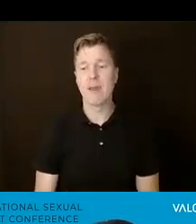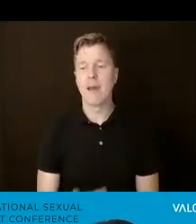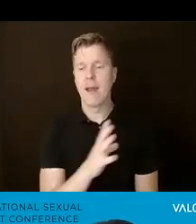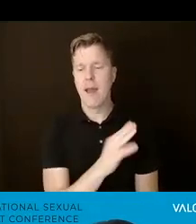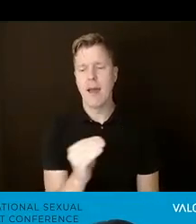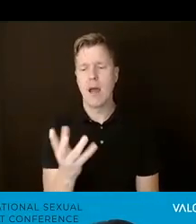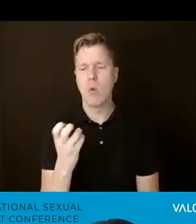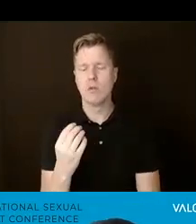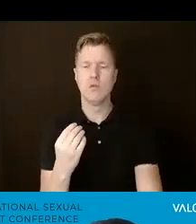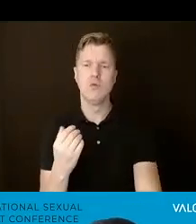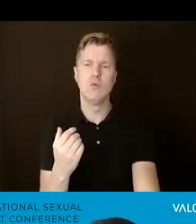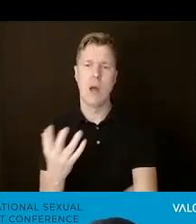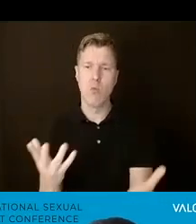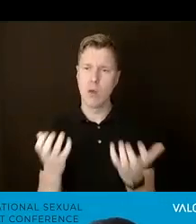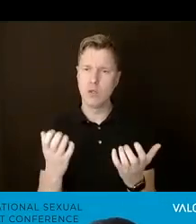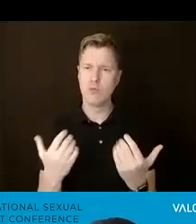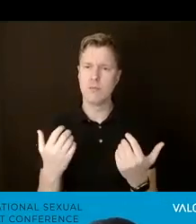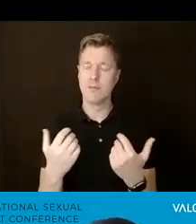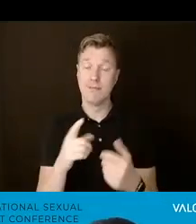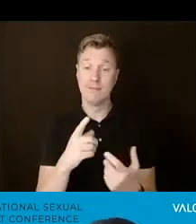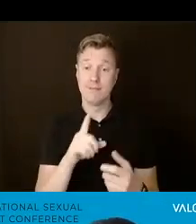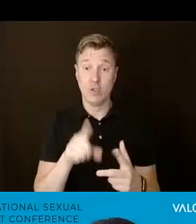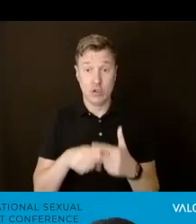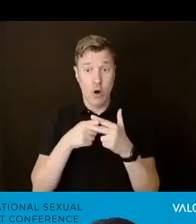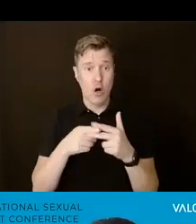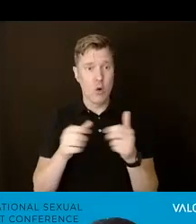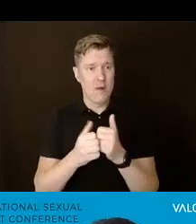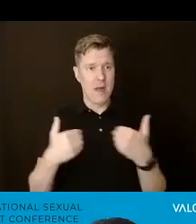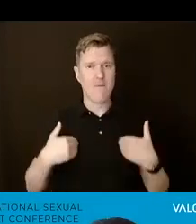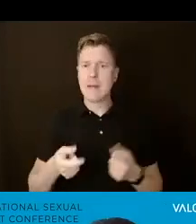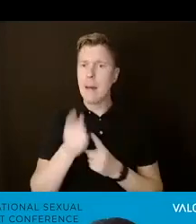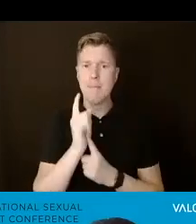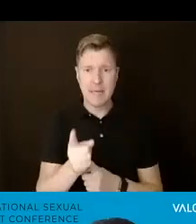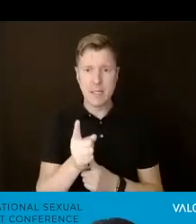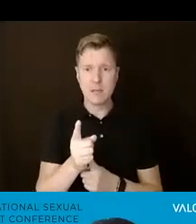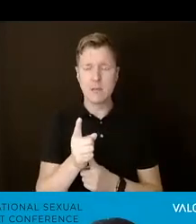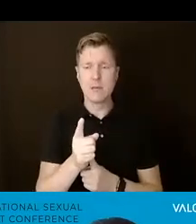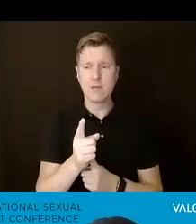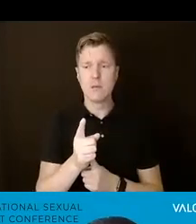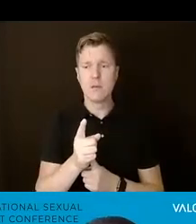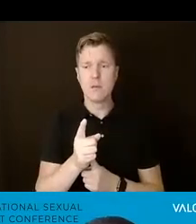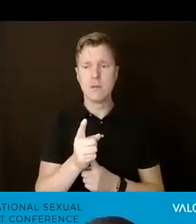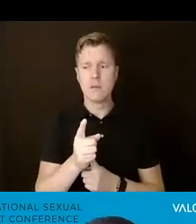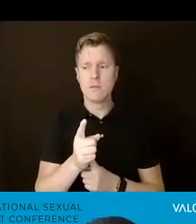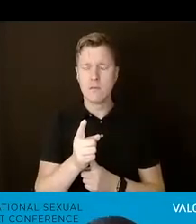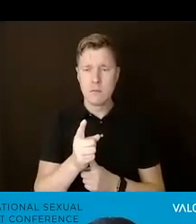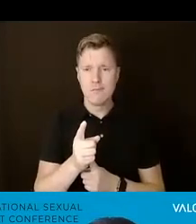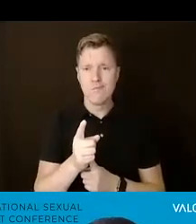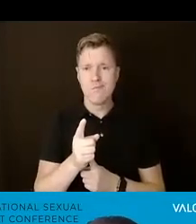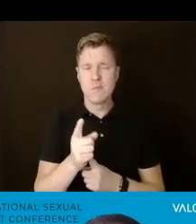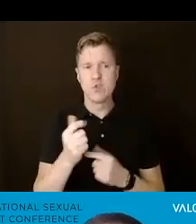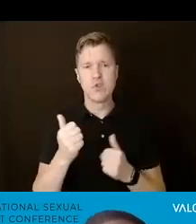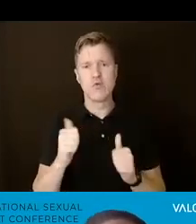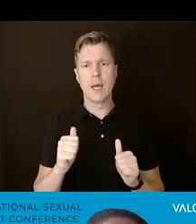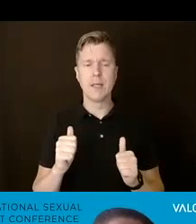to actually have us start by just taking a minute to see about just trying to